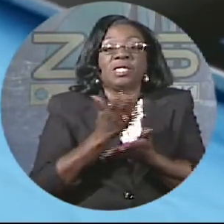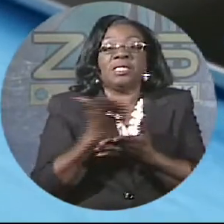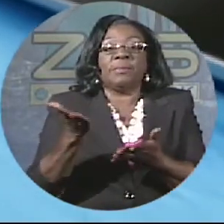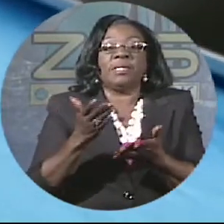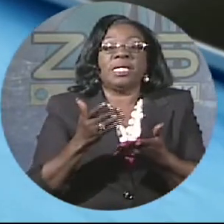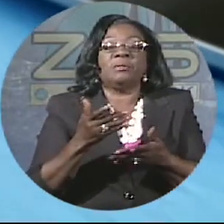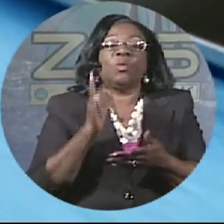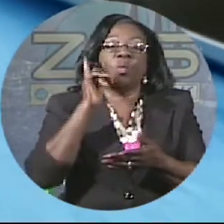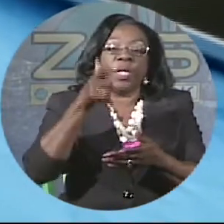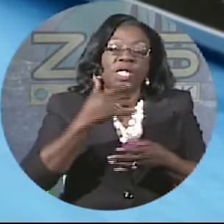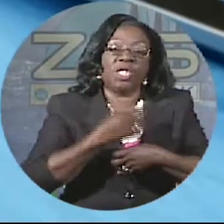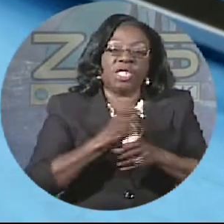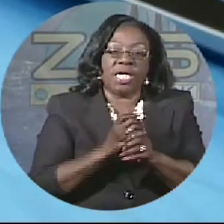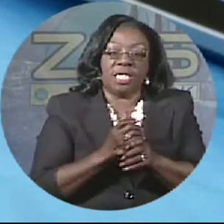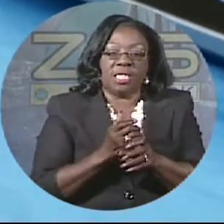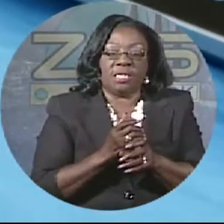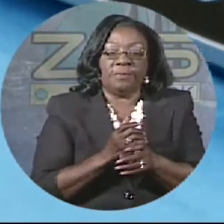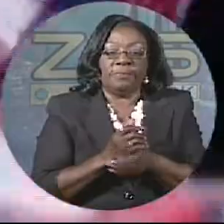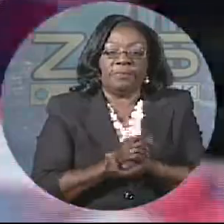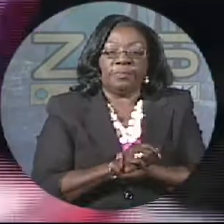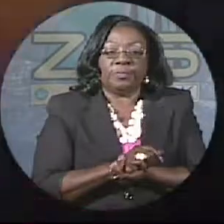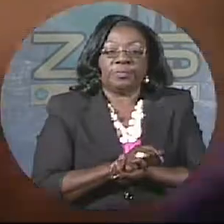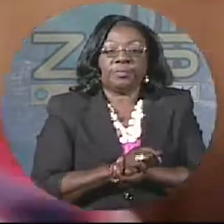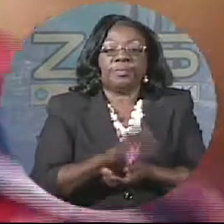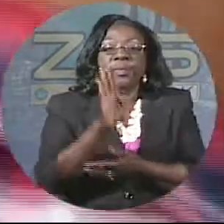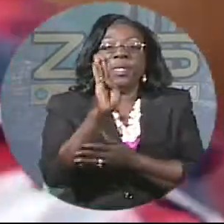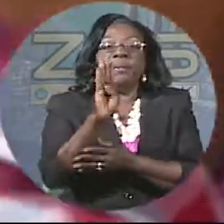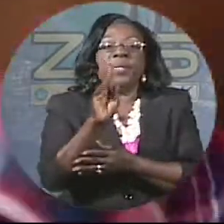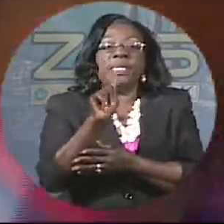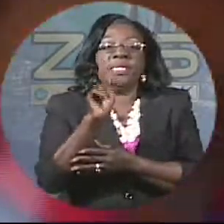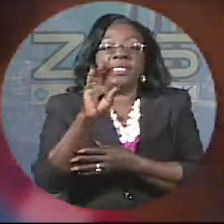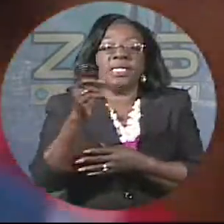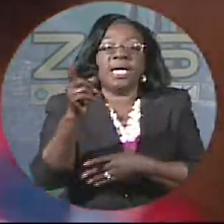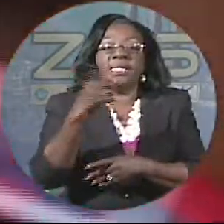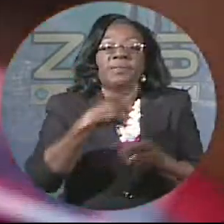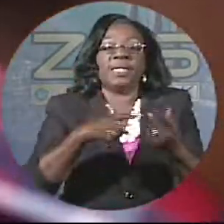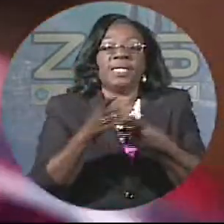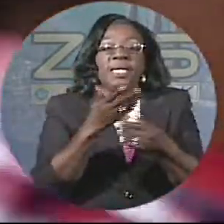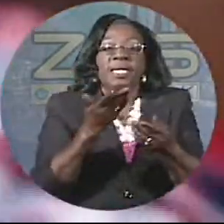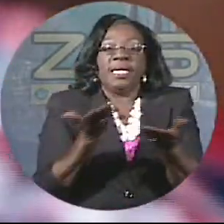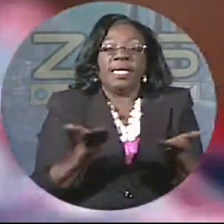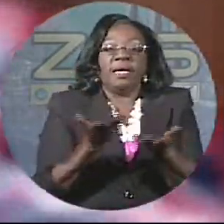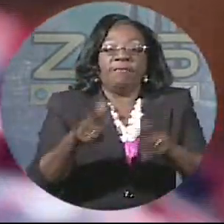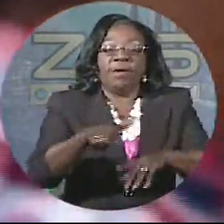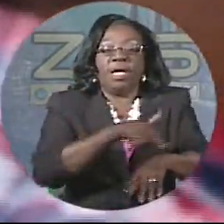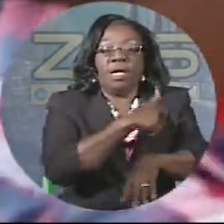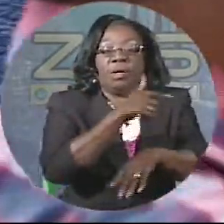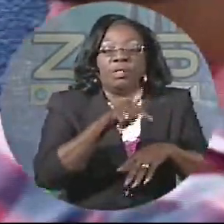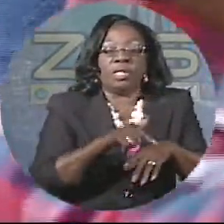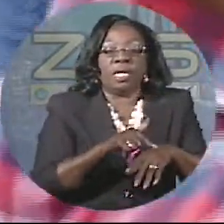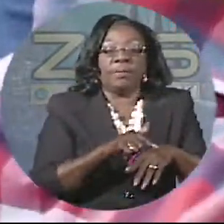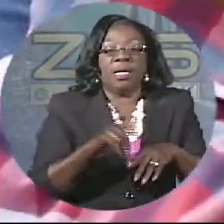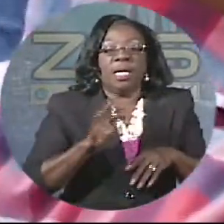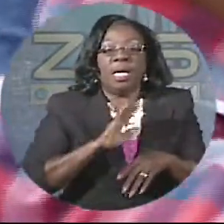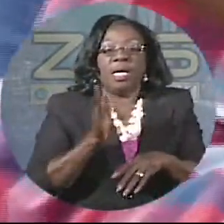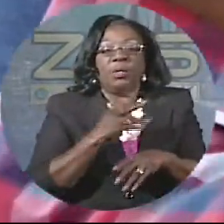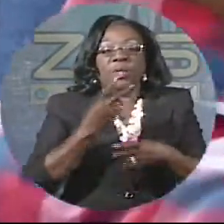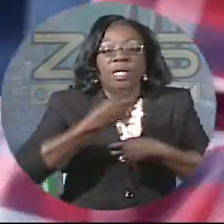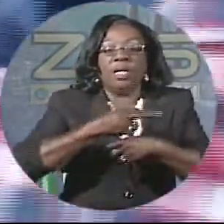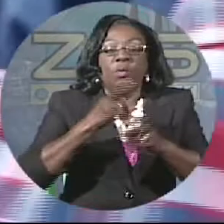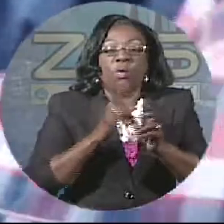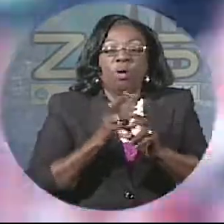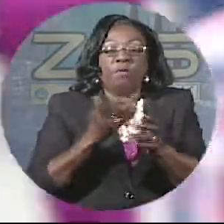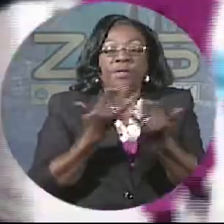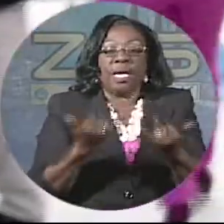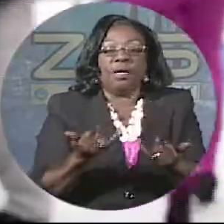going to change anytime soon. BTC has been around for a long time and we've been evolving. And we've evolved now to that place